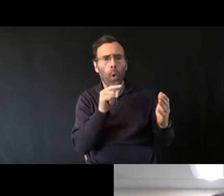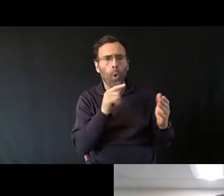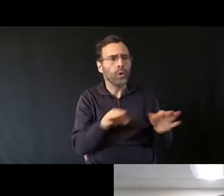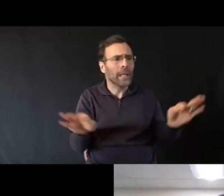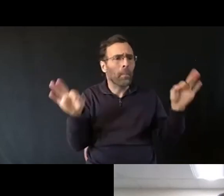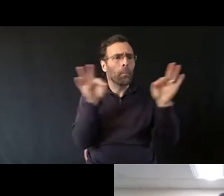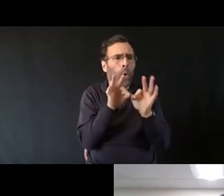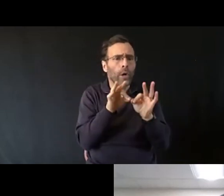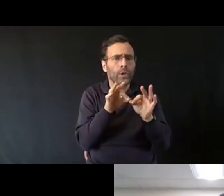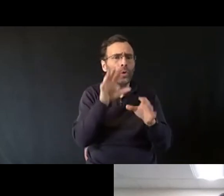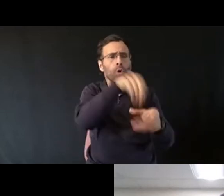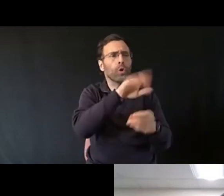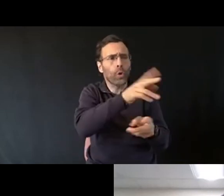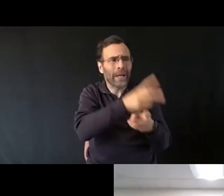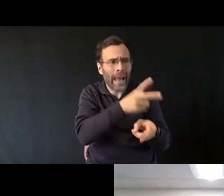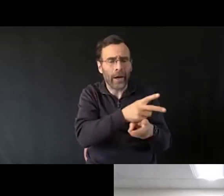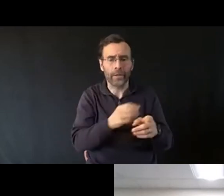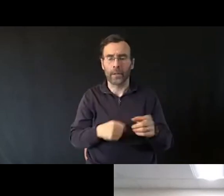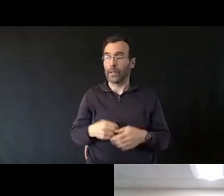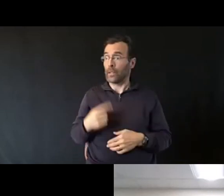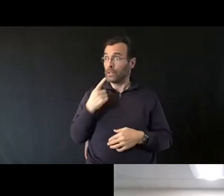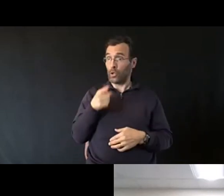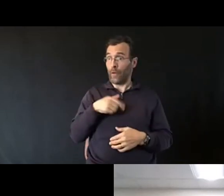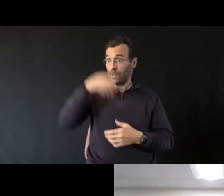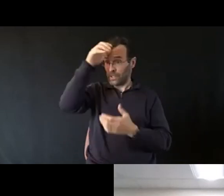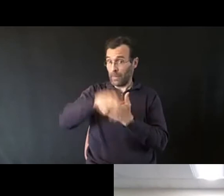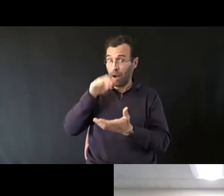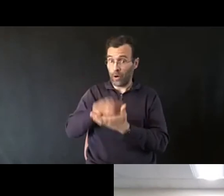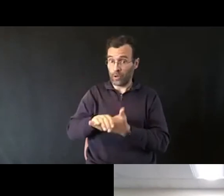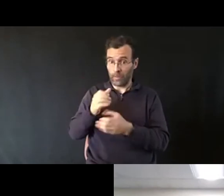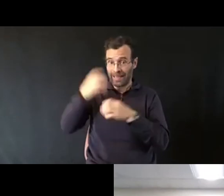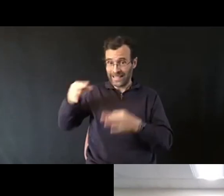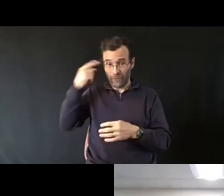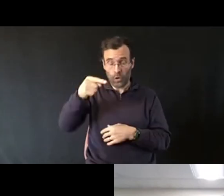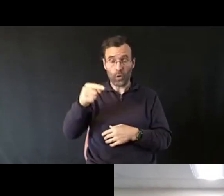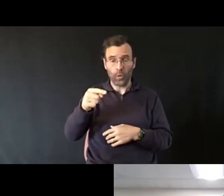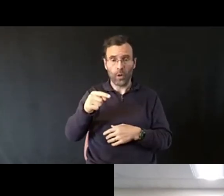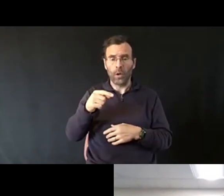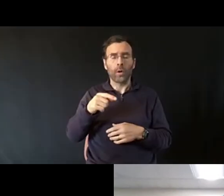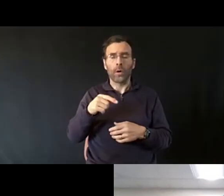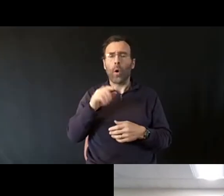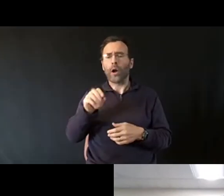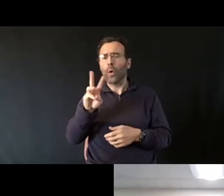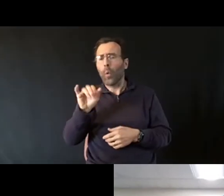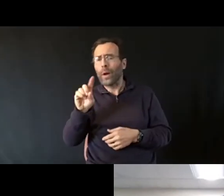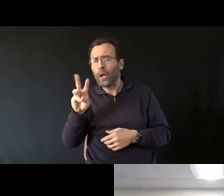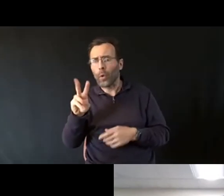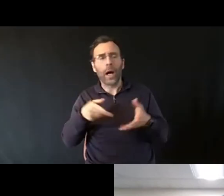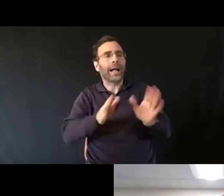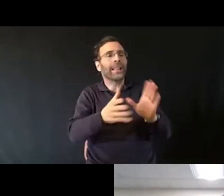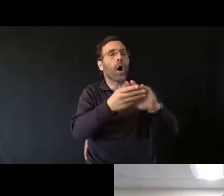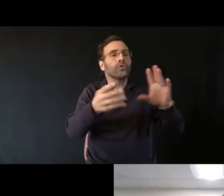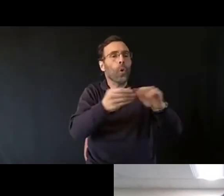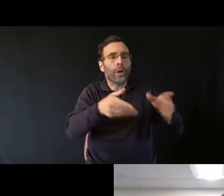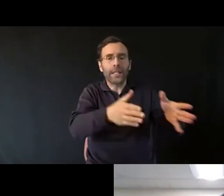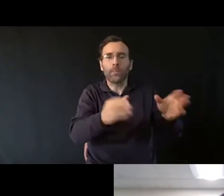include in your care? Rather than saying, do you have a spouse who can make decisions for you, or are you widowed? You know, allowing stories to be shared.